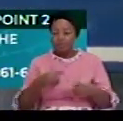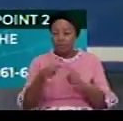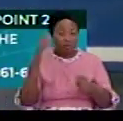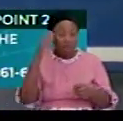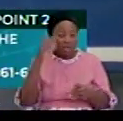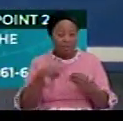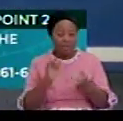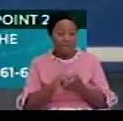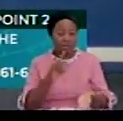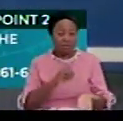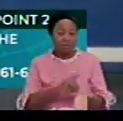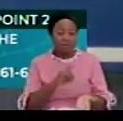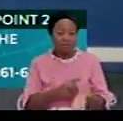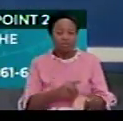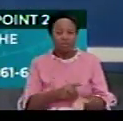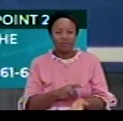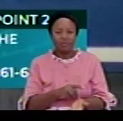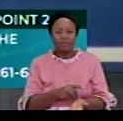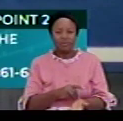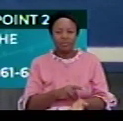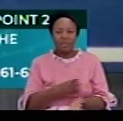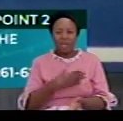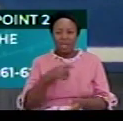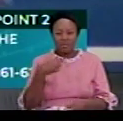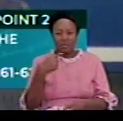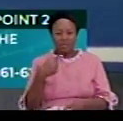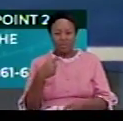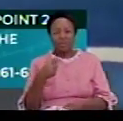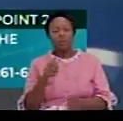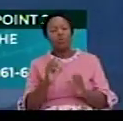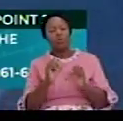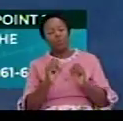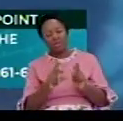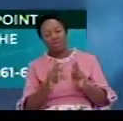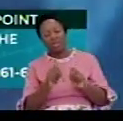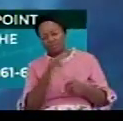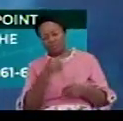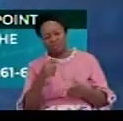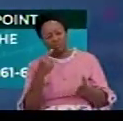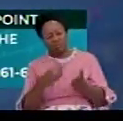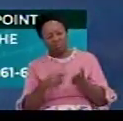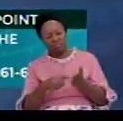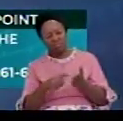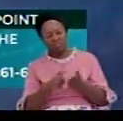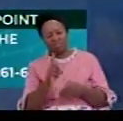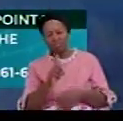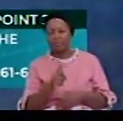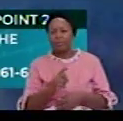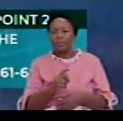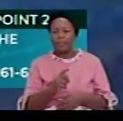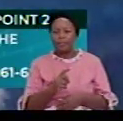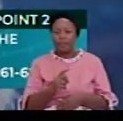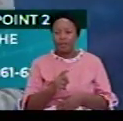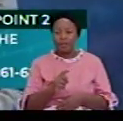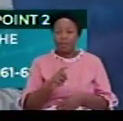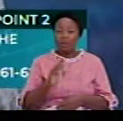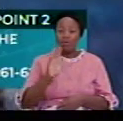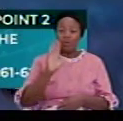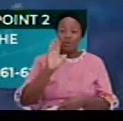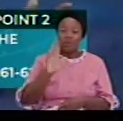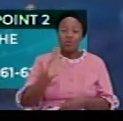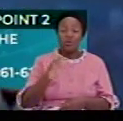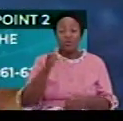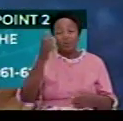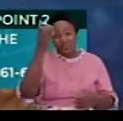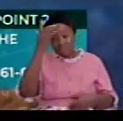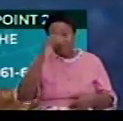doctor, and you say, okay, I'm still checking up. Your disease is almost killing you.